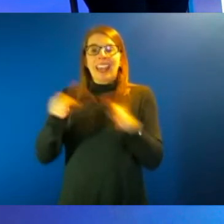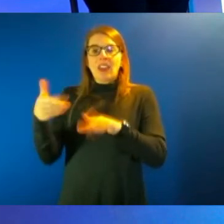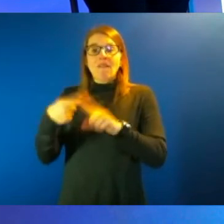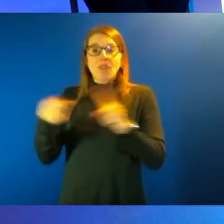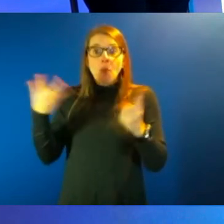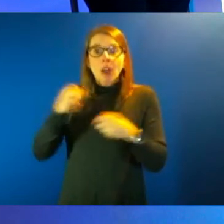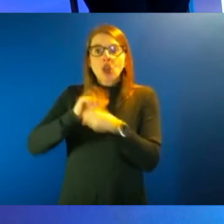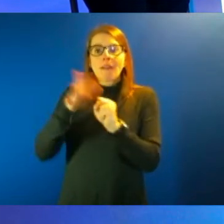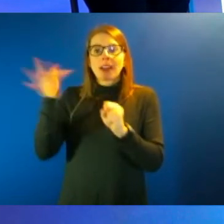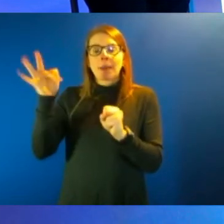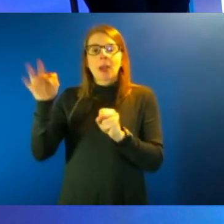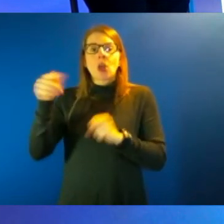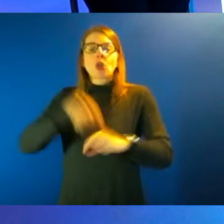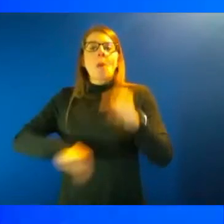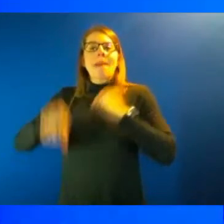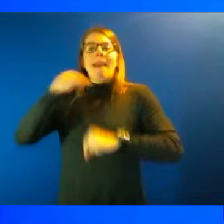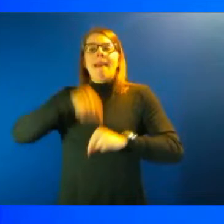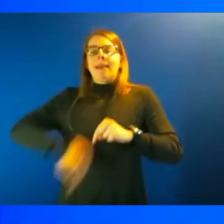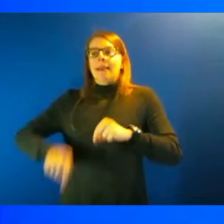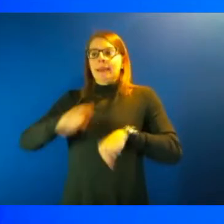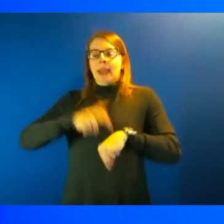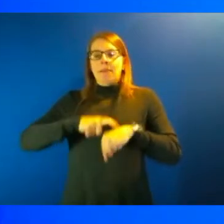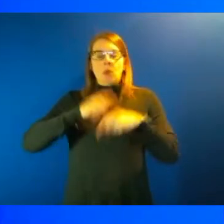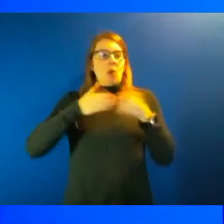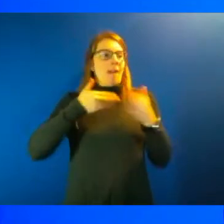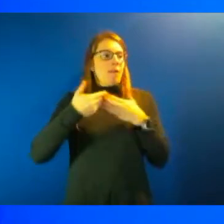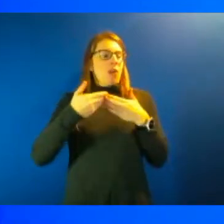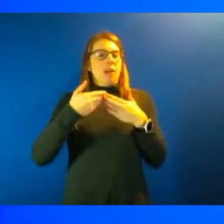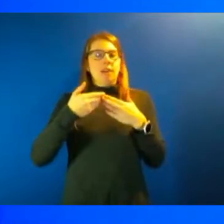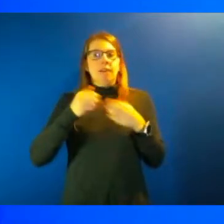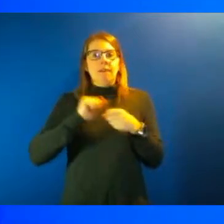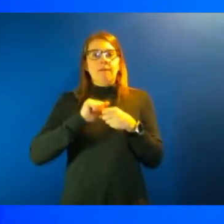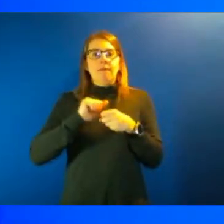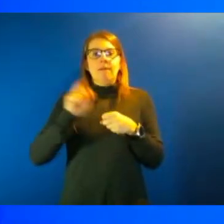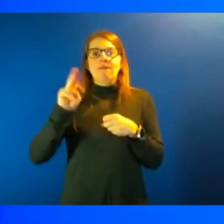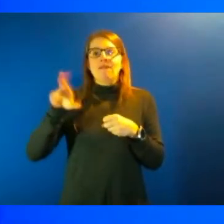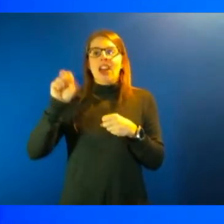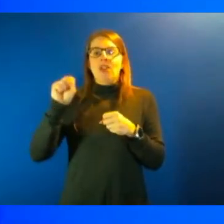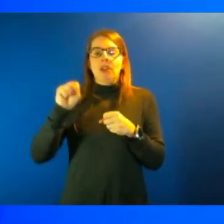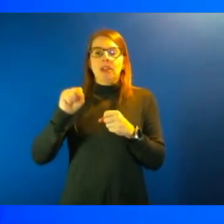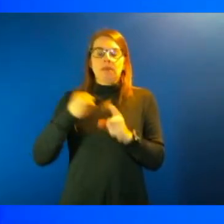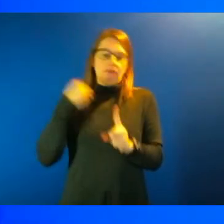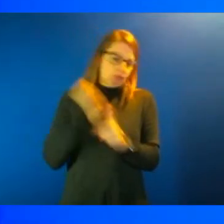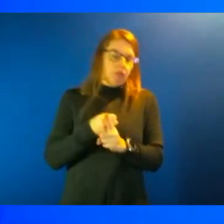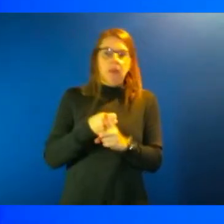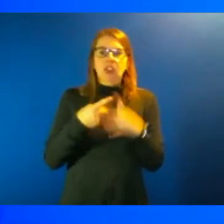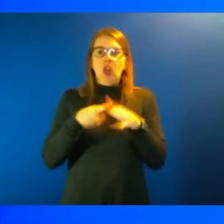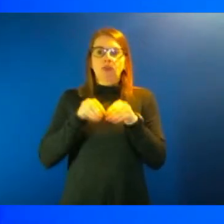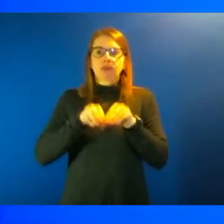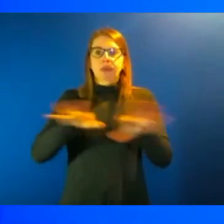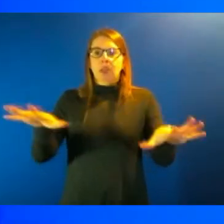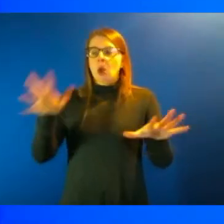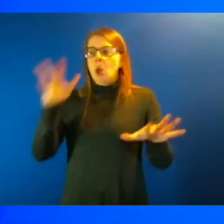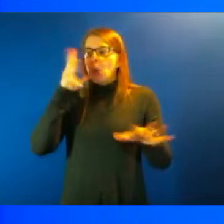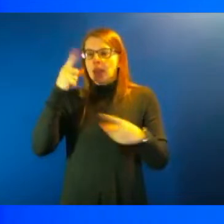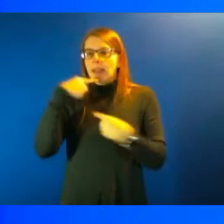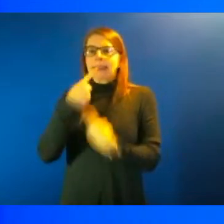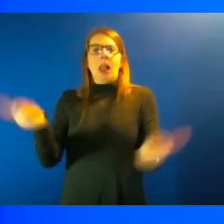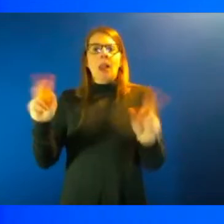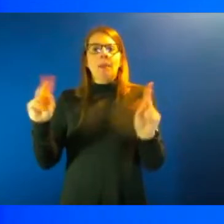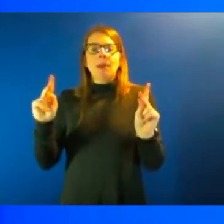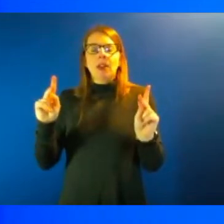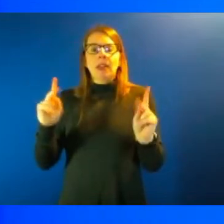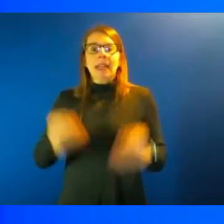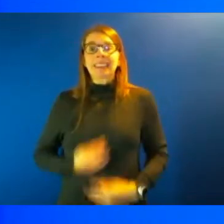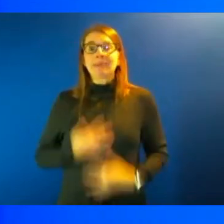go back in time to the beginning of this thing and tell people what's going to happen. What messages would we give people to inspire them to